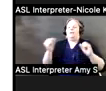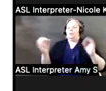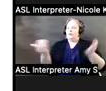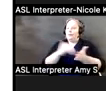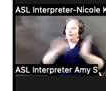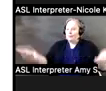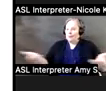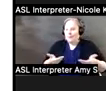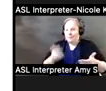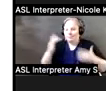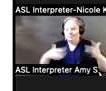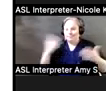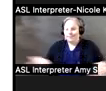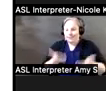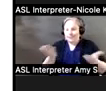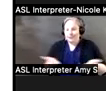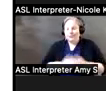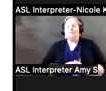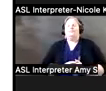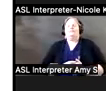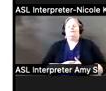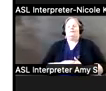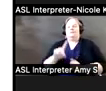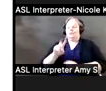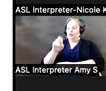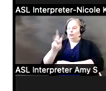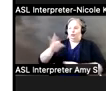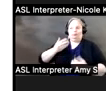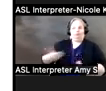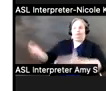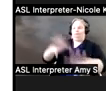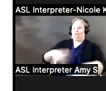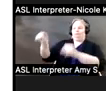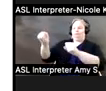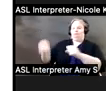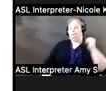Excited to have everyone here. And Drew, we'll let you go ahead and take it away.